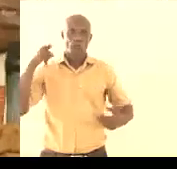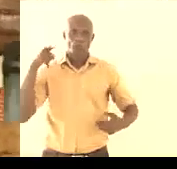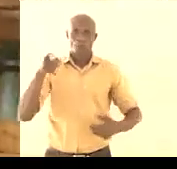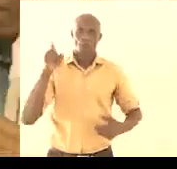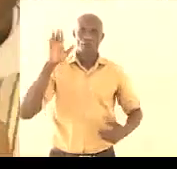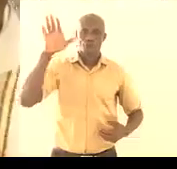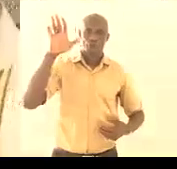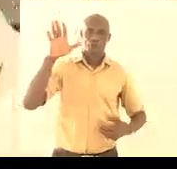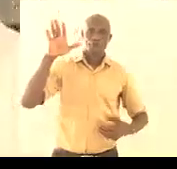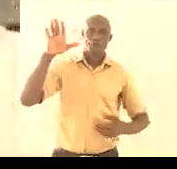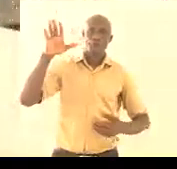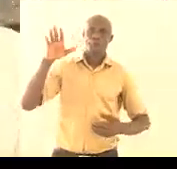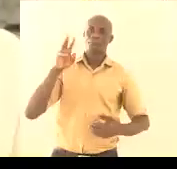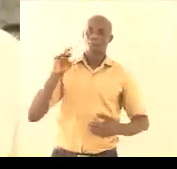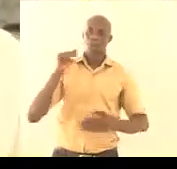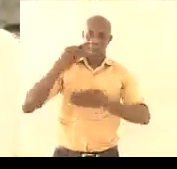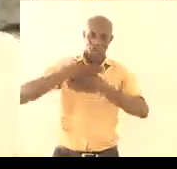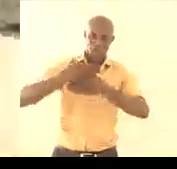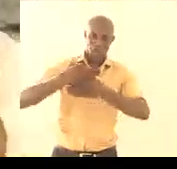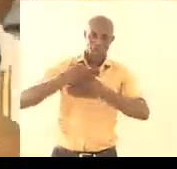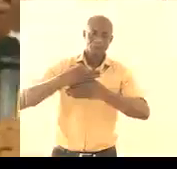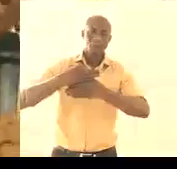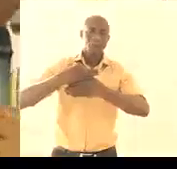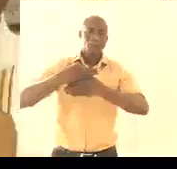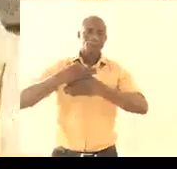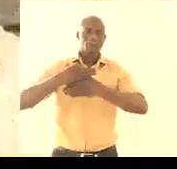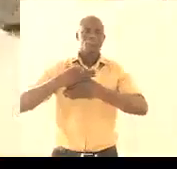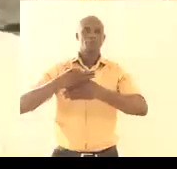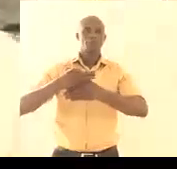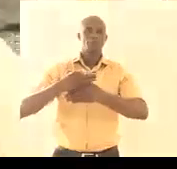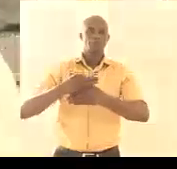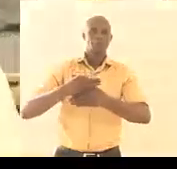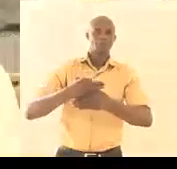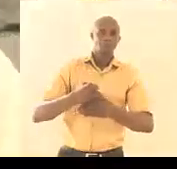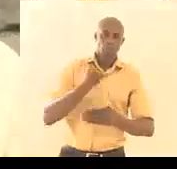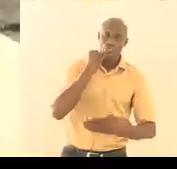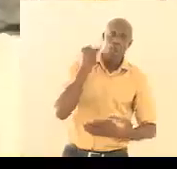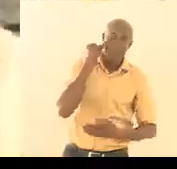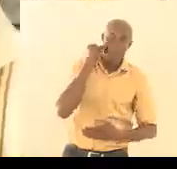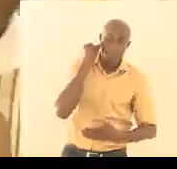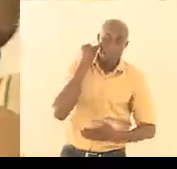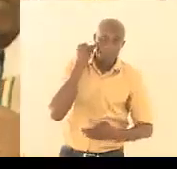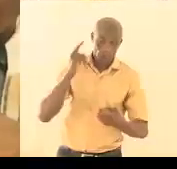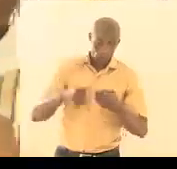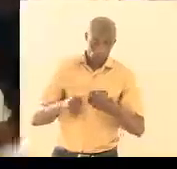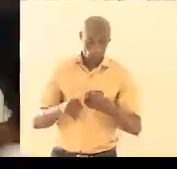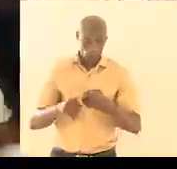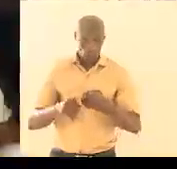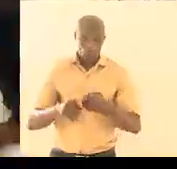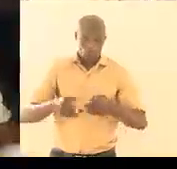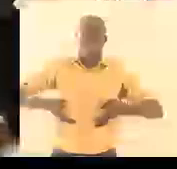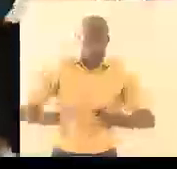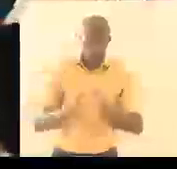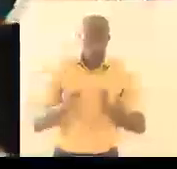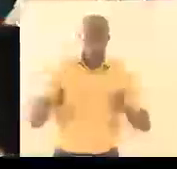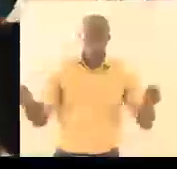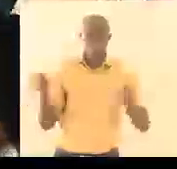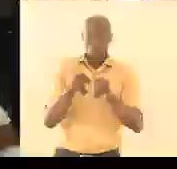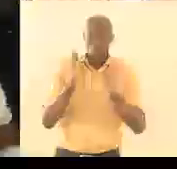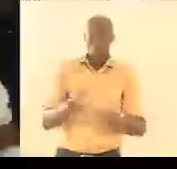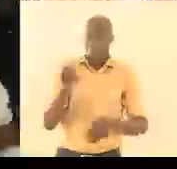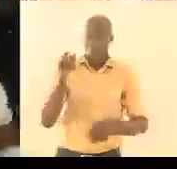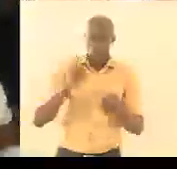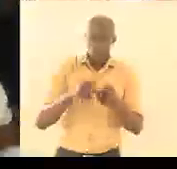meters that fence is supposed to be, right? The 1.5 meters fence is supposed to enable neighbors to look in to be able to